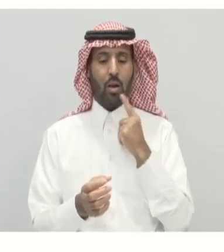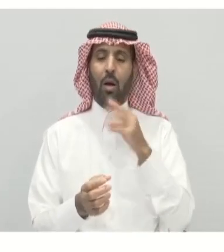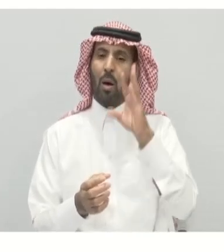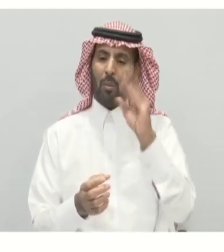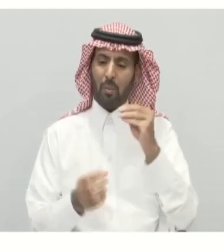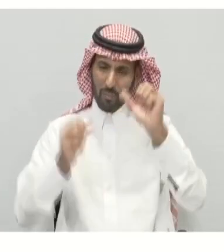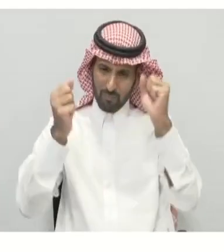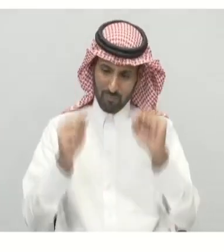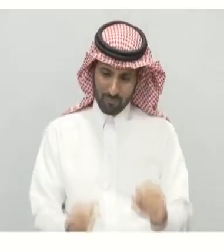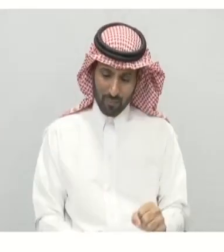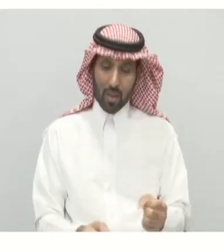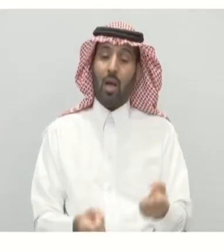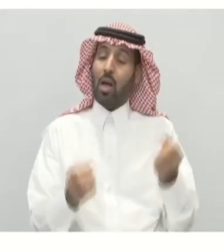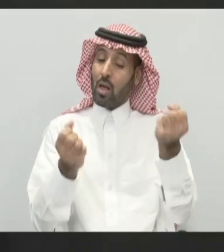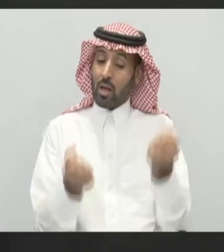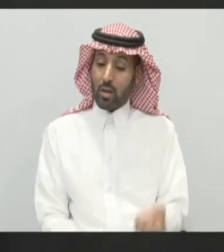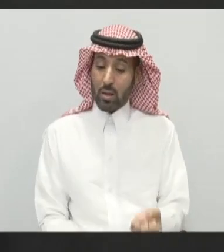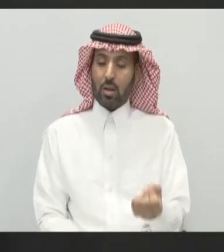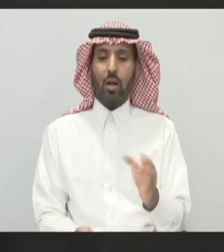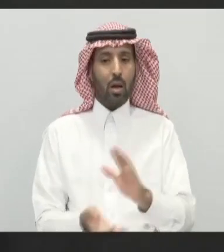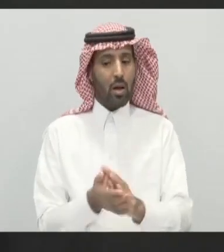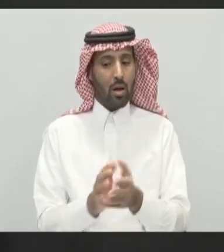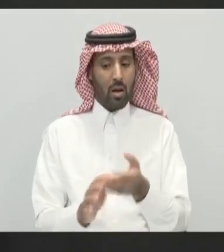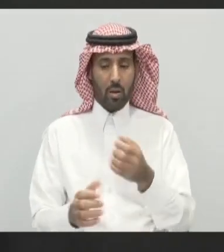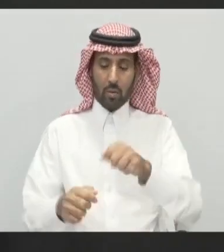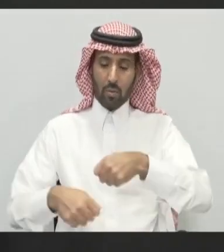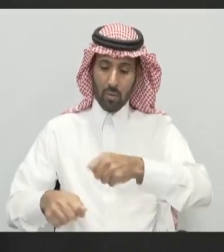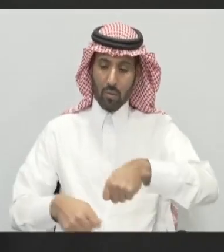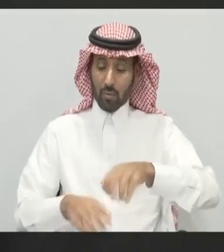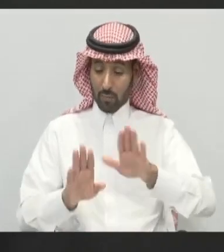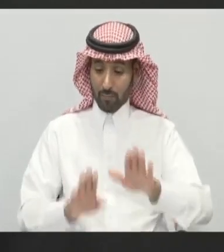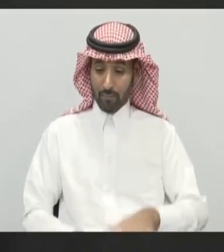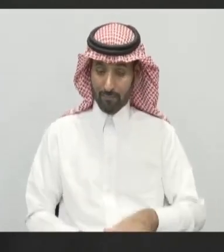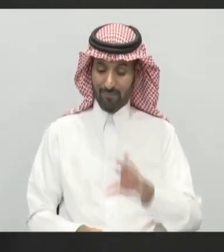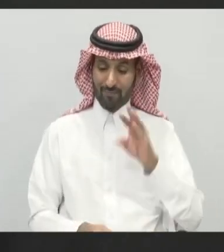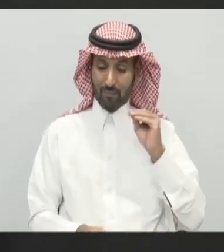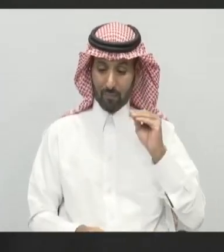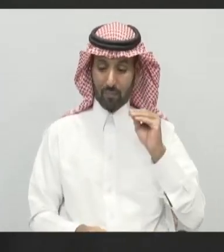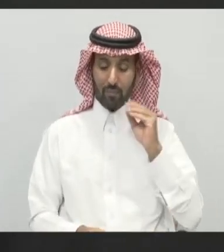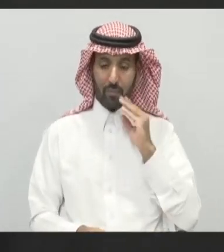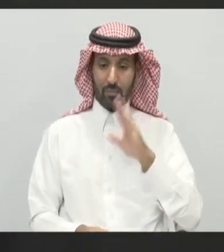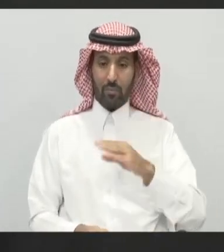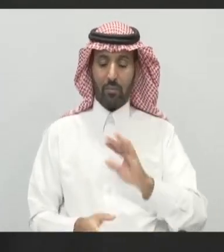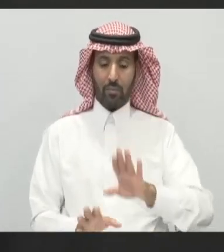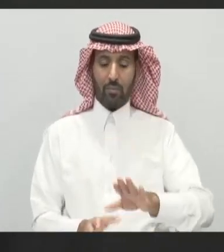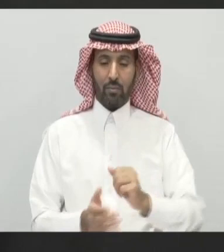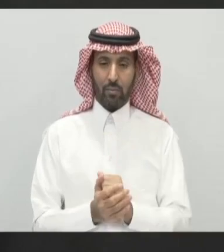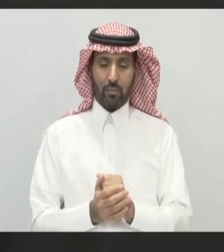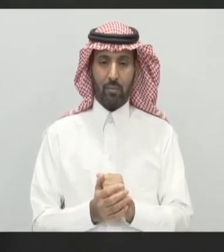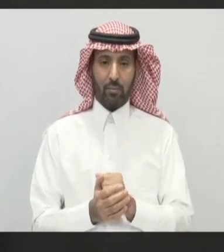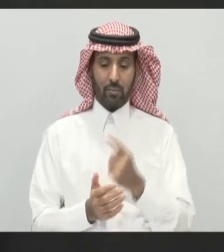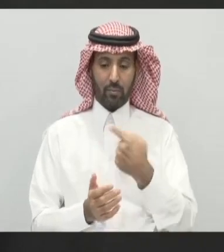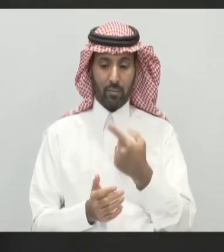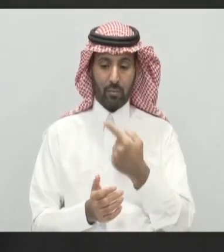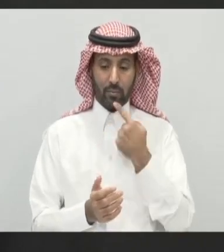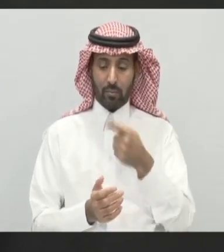I put it off. Every time I have to do it, I will put off it, put it off. It means postpone it. I say